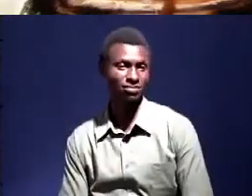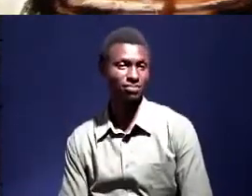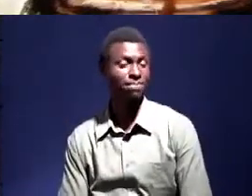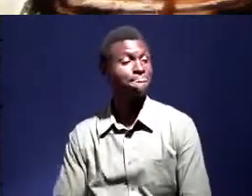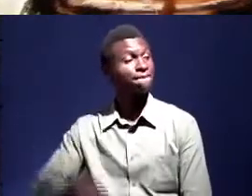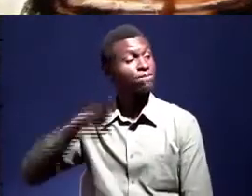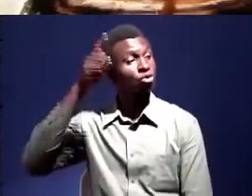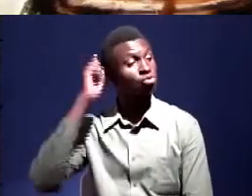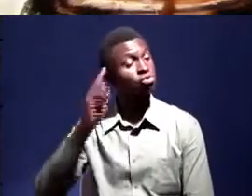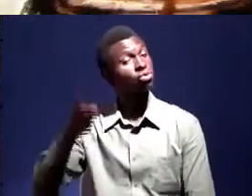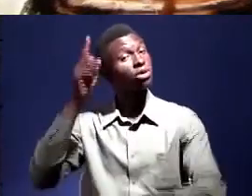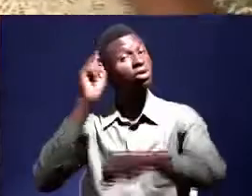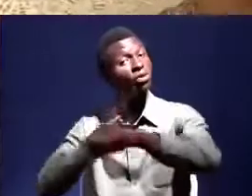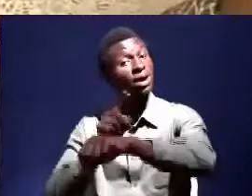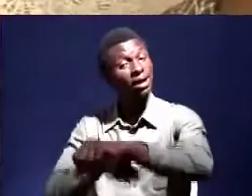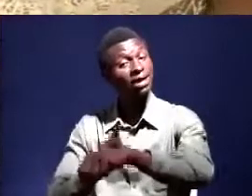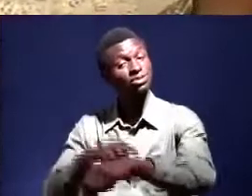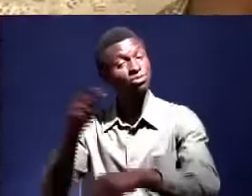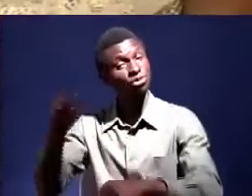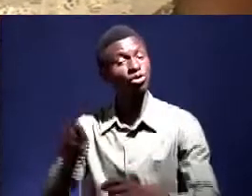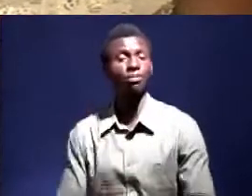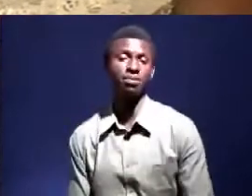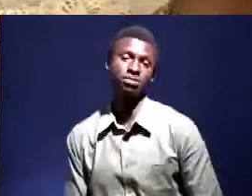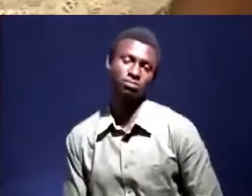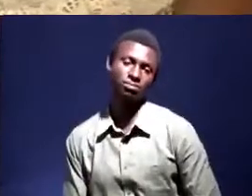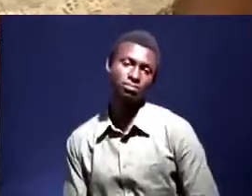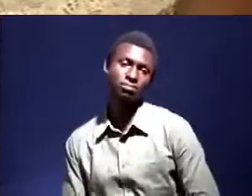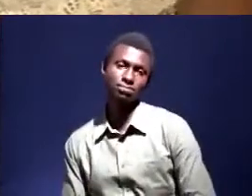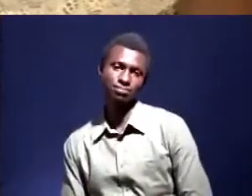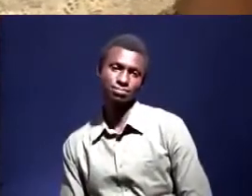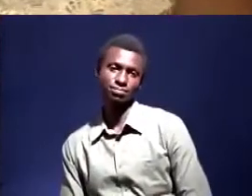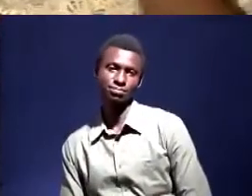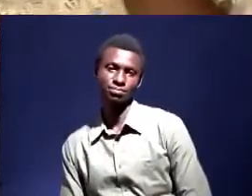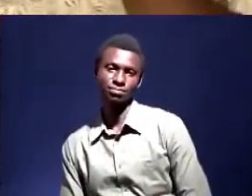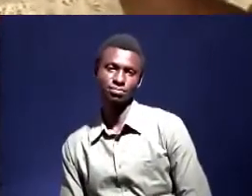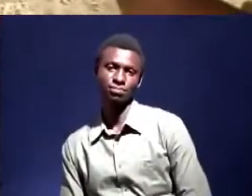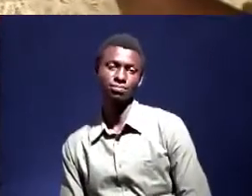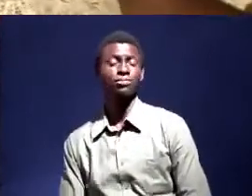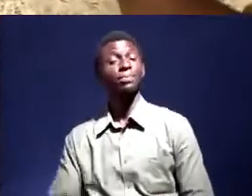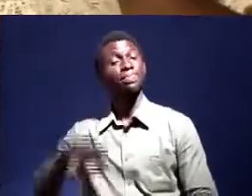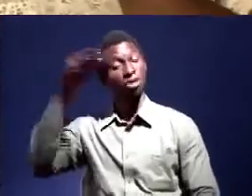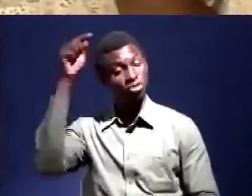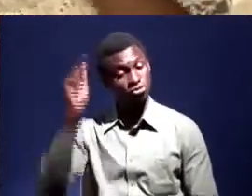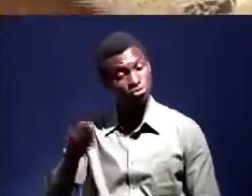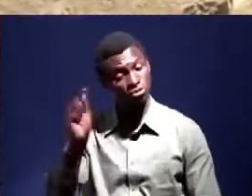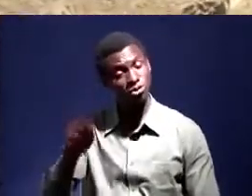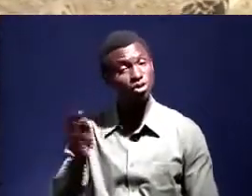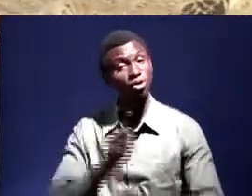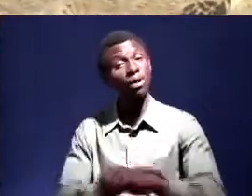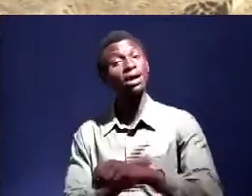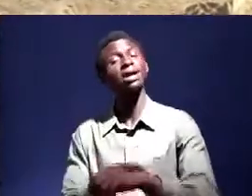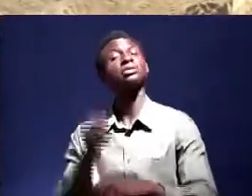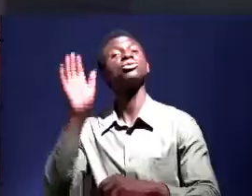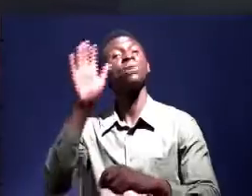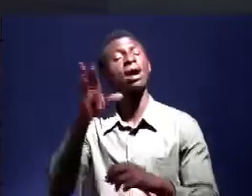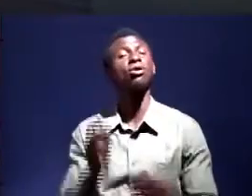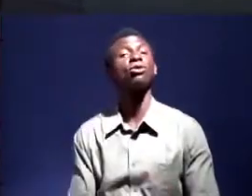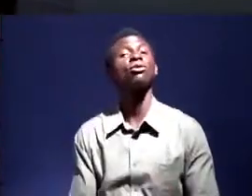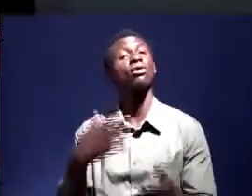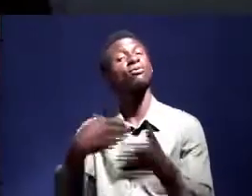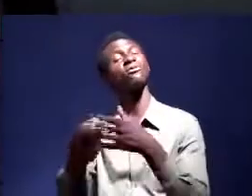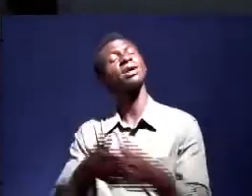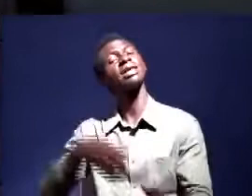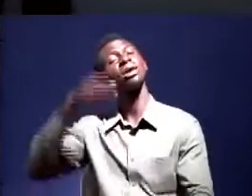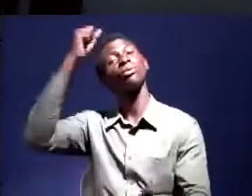Huu ndio wakati uliokubalika. Now is your time to make decision. Huu ndio wakati wako wa kufanya uamuzi. Do not